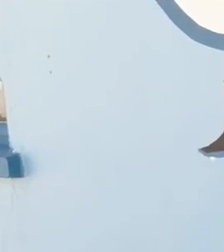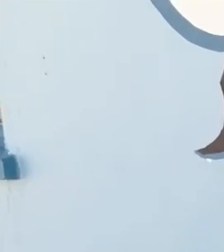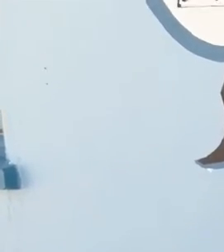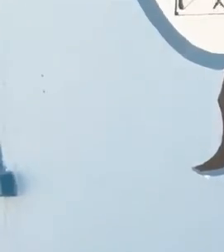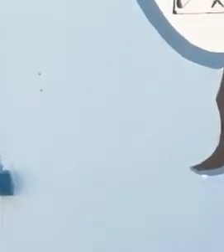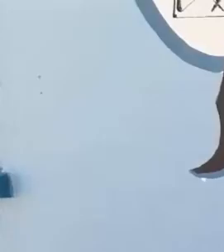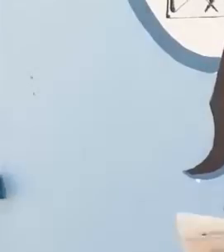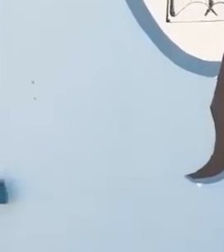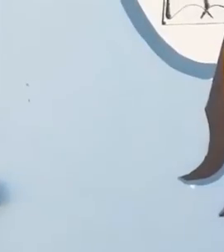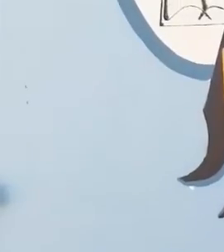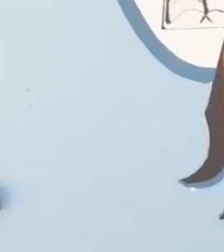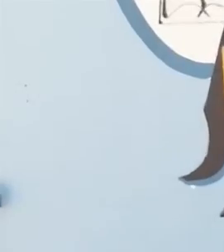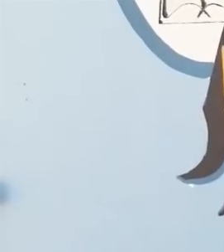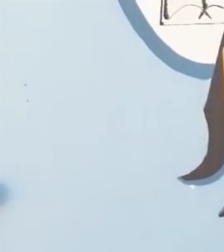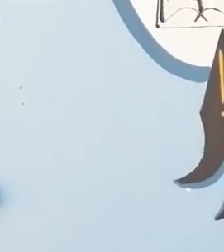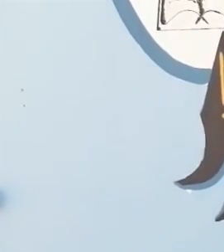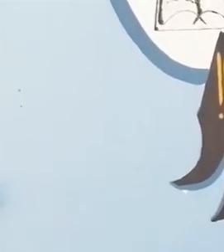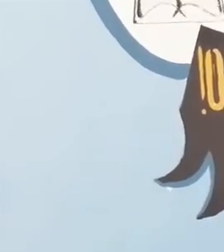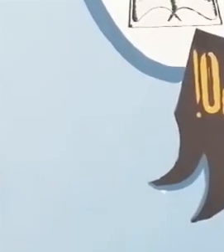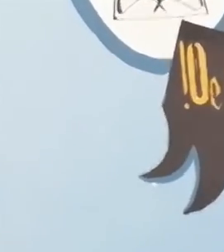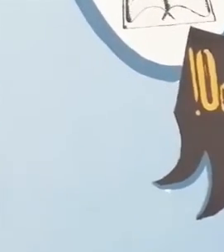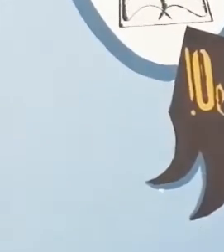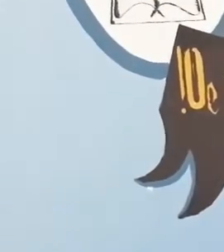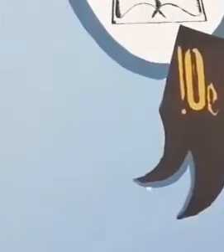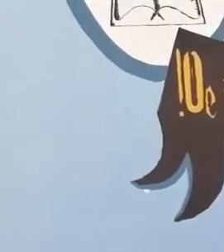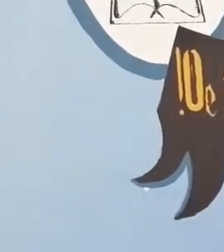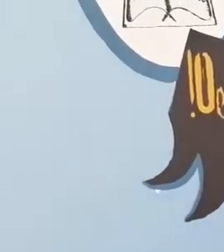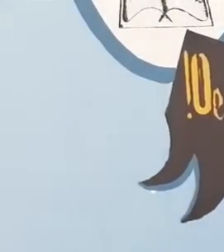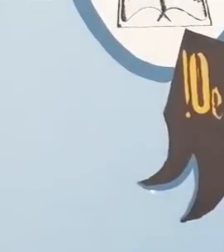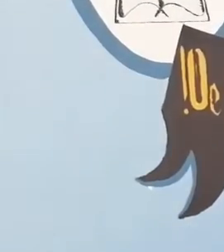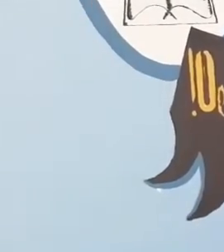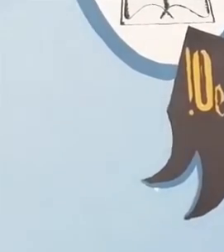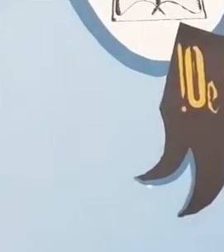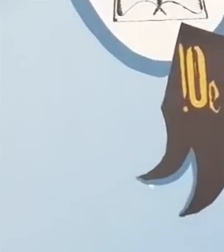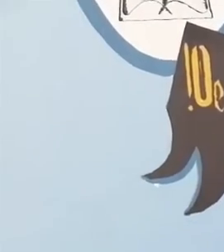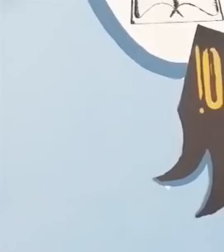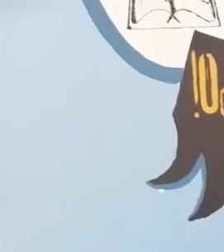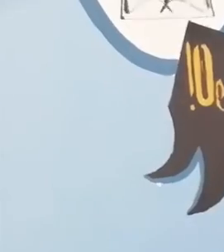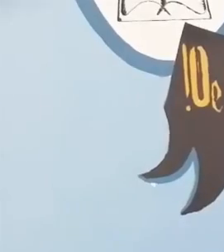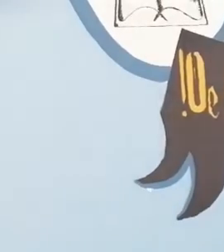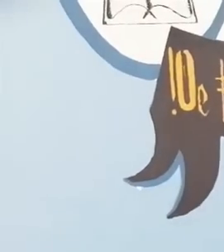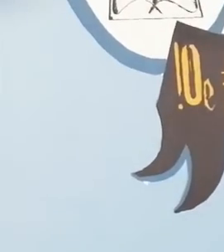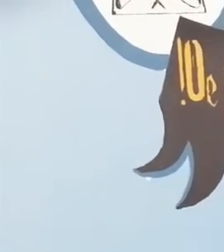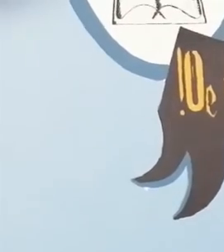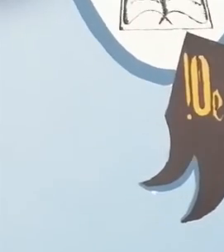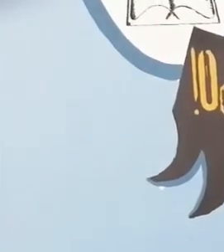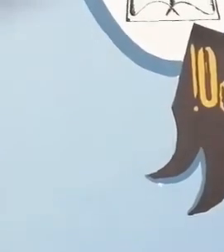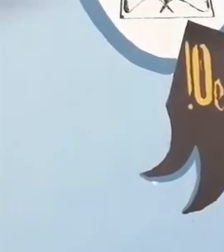So we are telling them to bring them back every Thursday. They are bringing it back, and then they are collecting the others for the following week. Oh, That's lovely. how